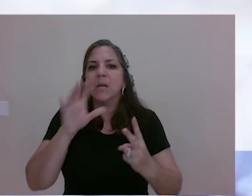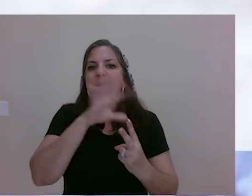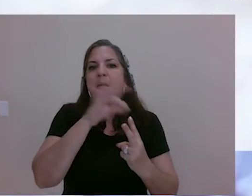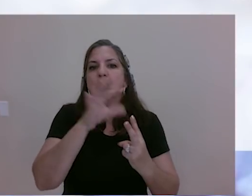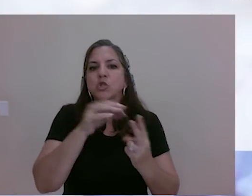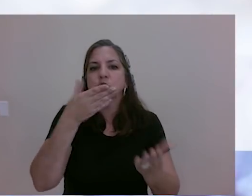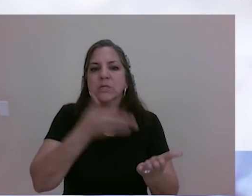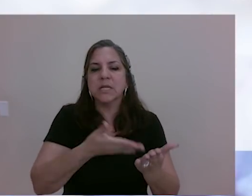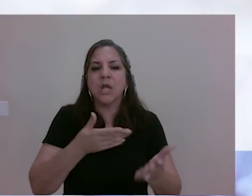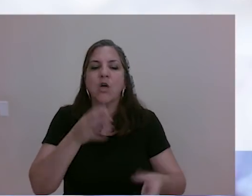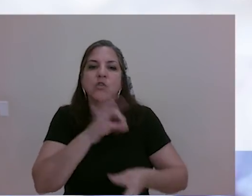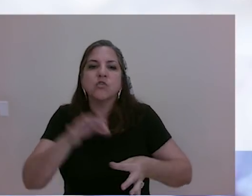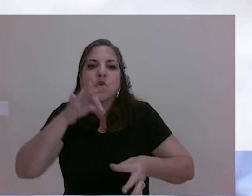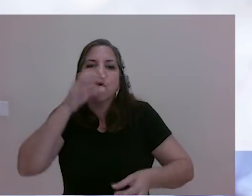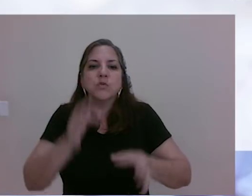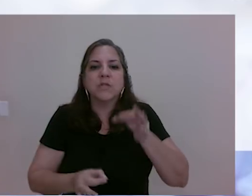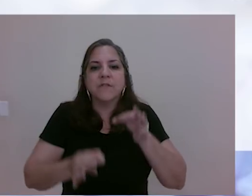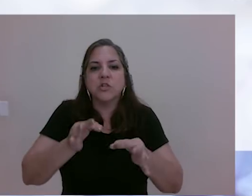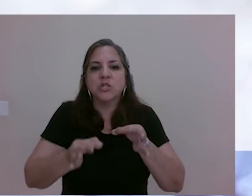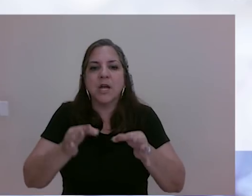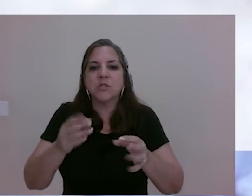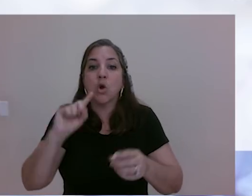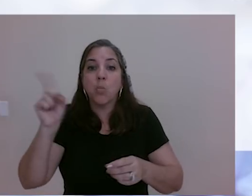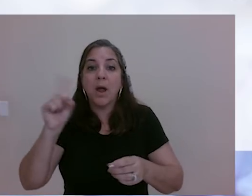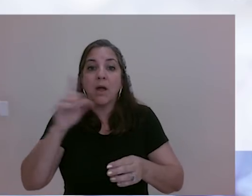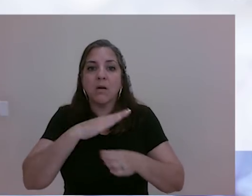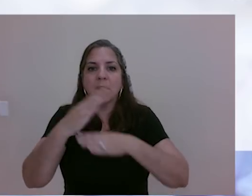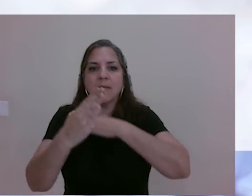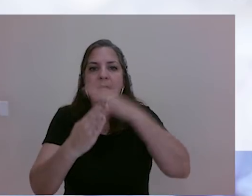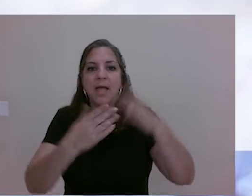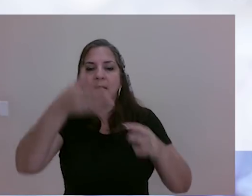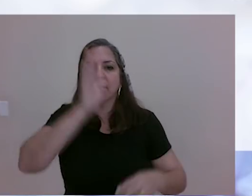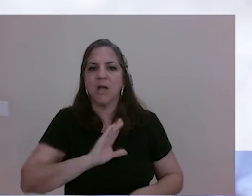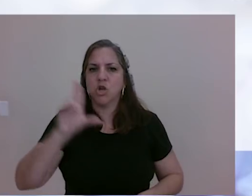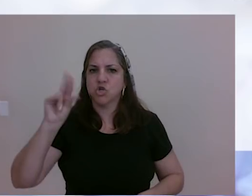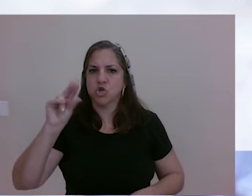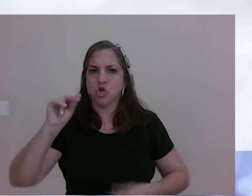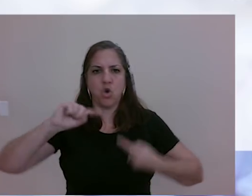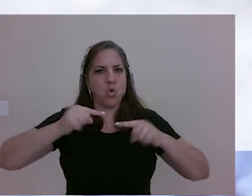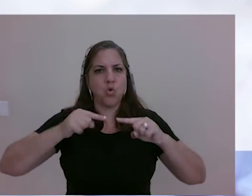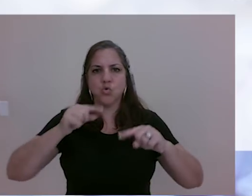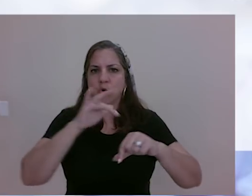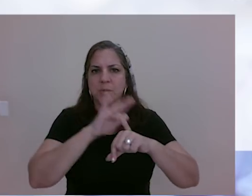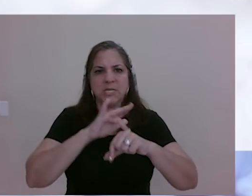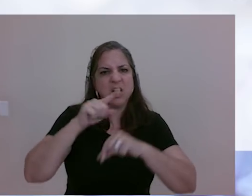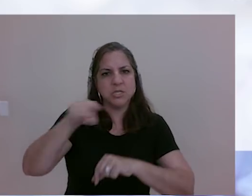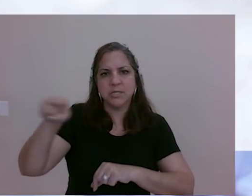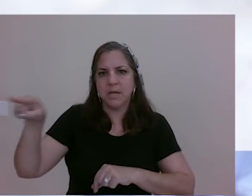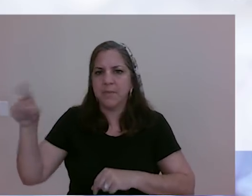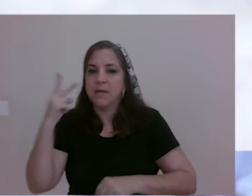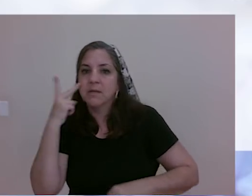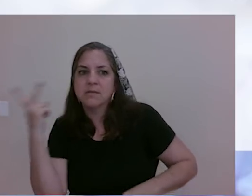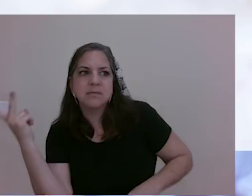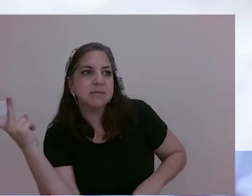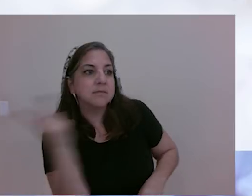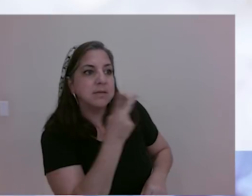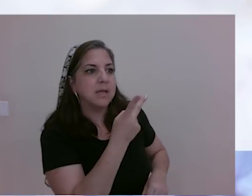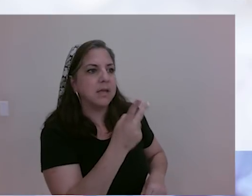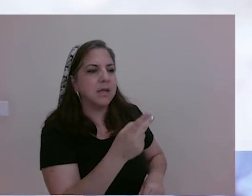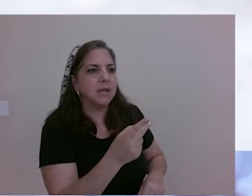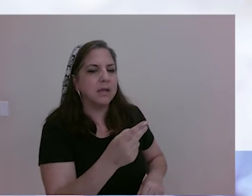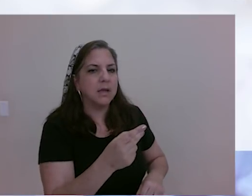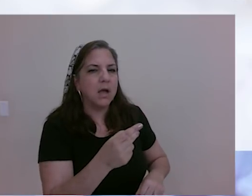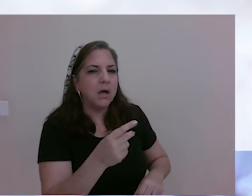souls of the just are in the hand of God, and no torment shall touch them. They seemed, in the view of the foolish, to be